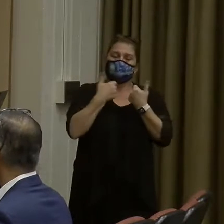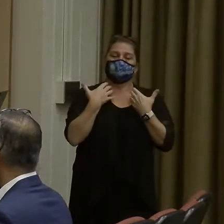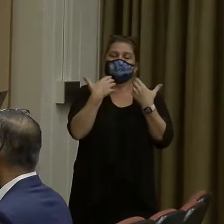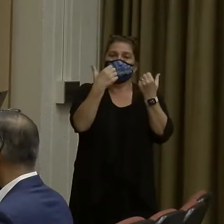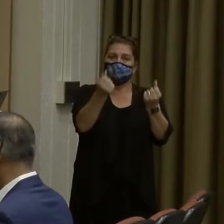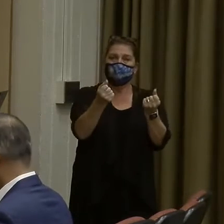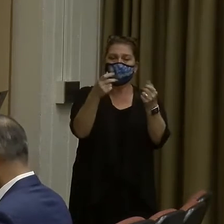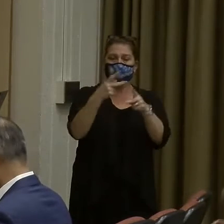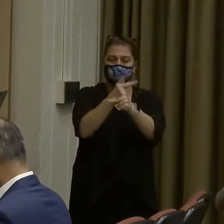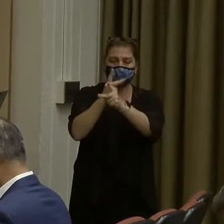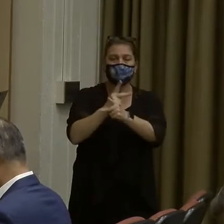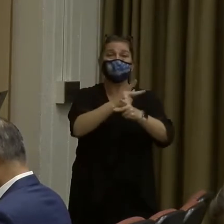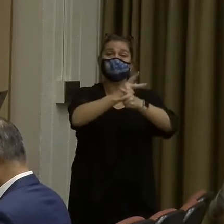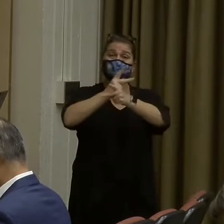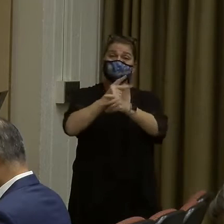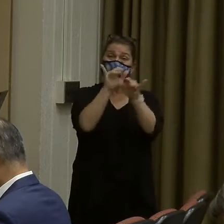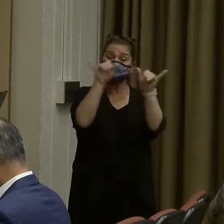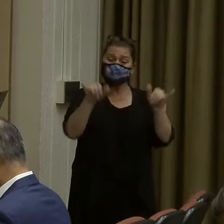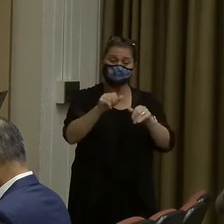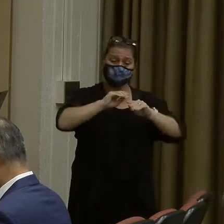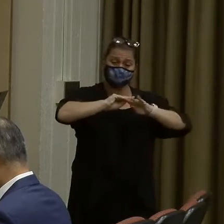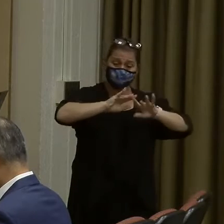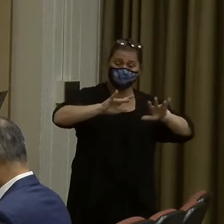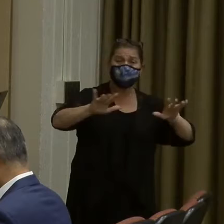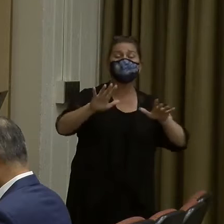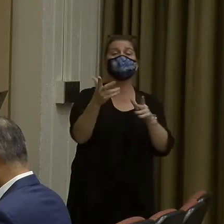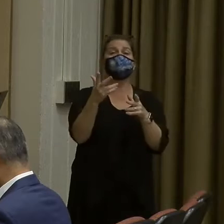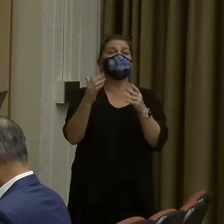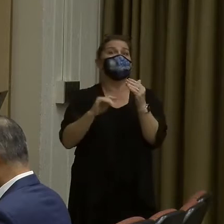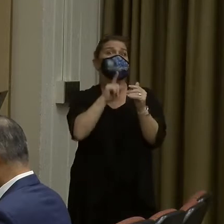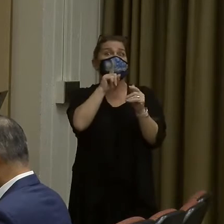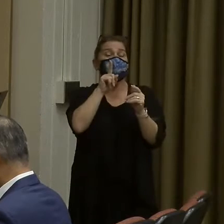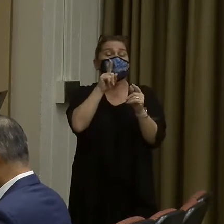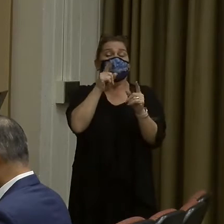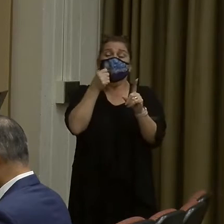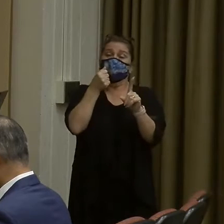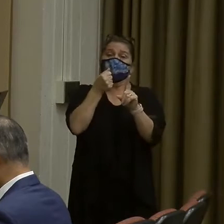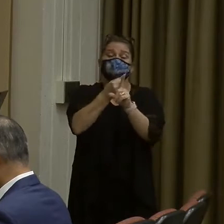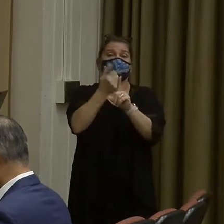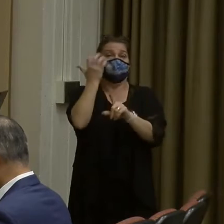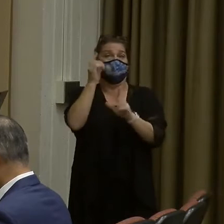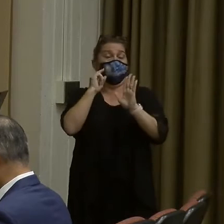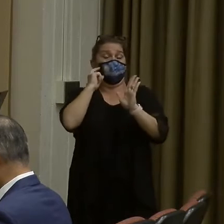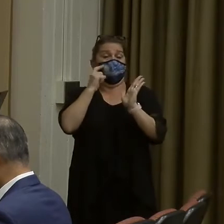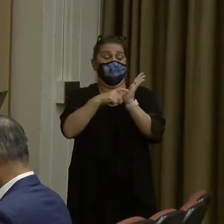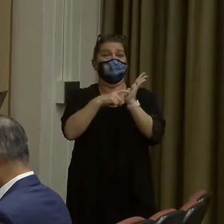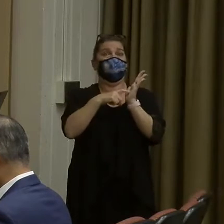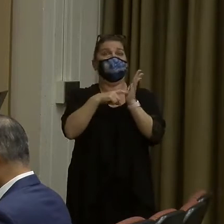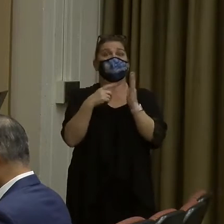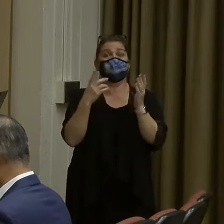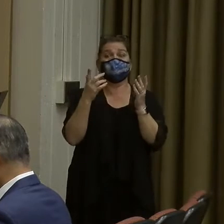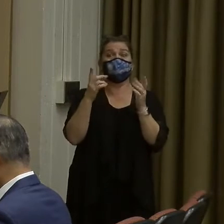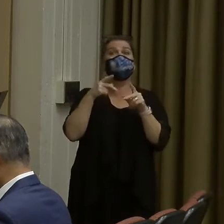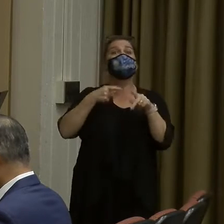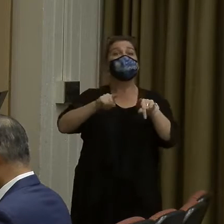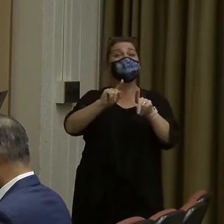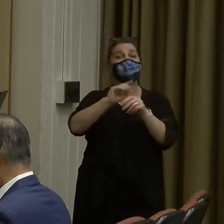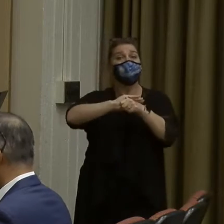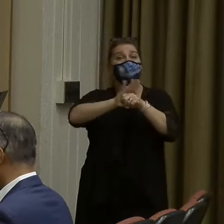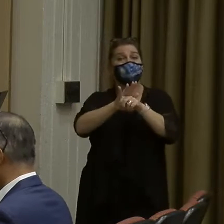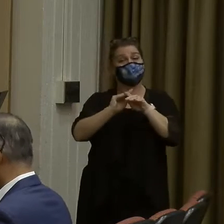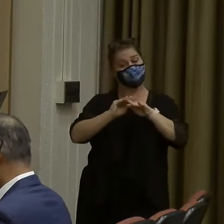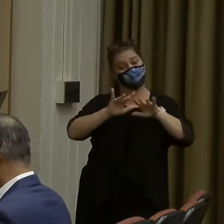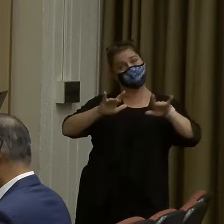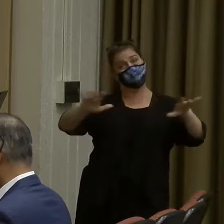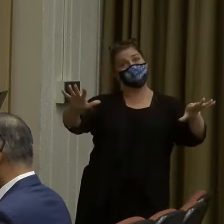and healthcare delivery systems were brought to the forefront of national and international attention during the